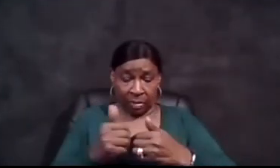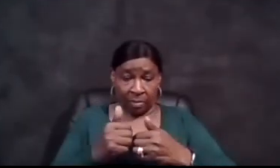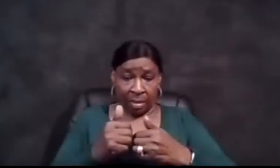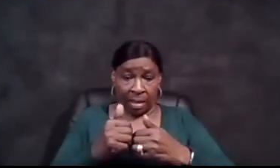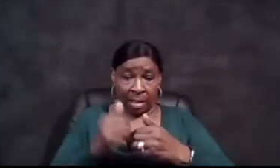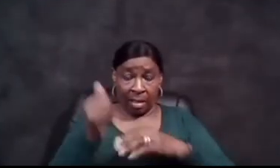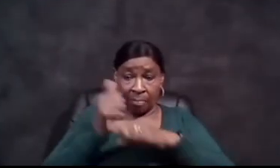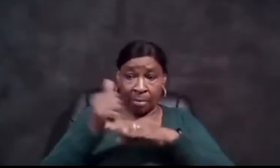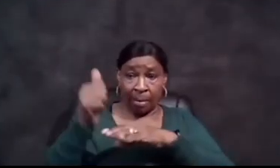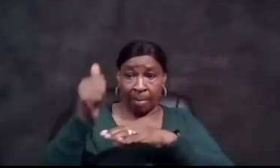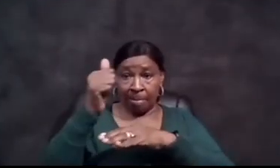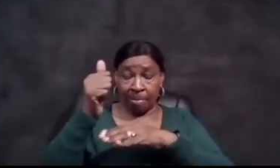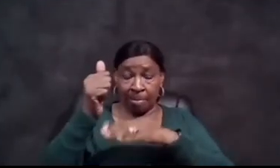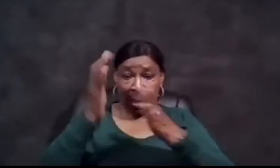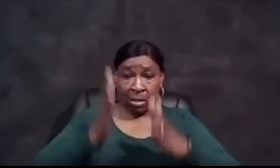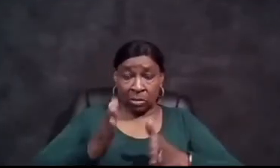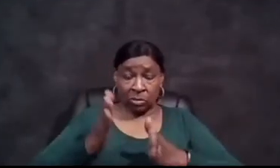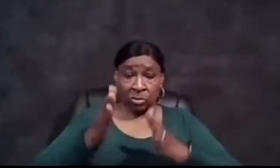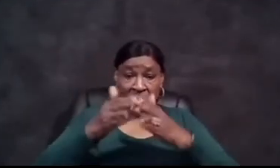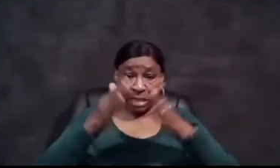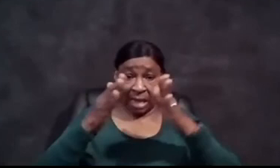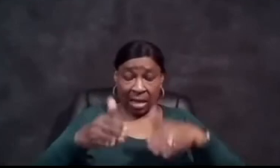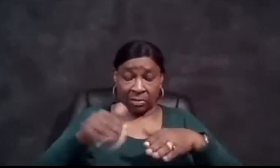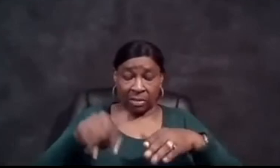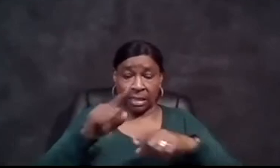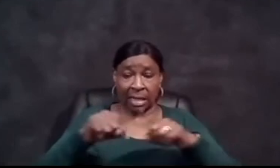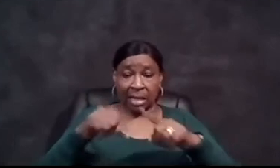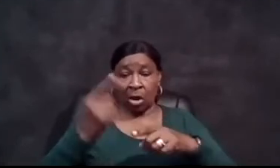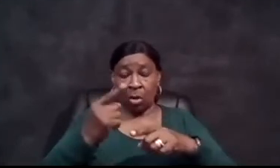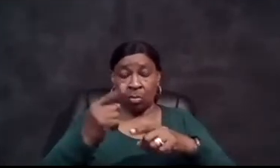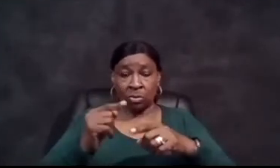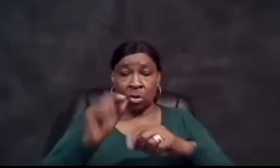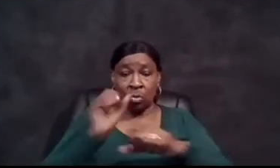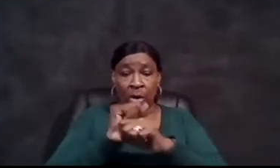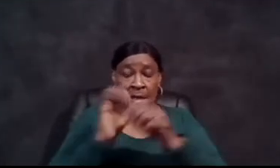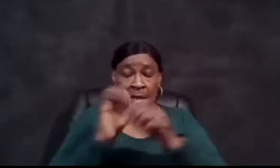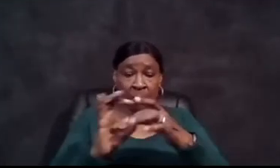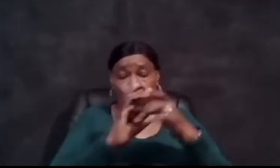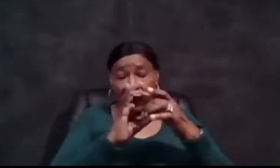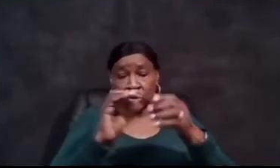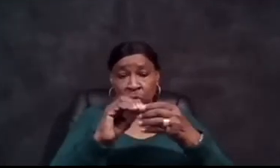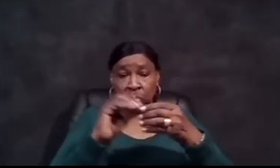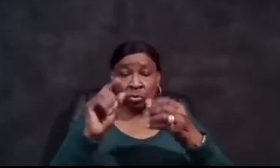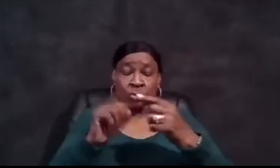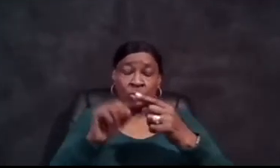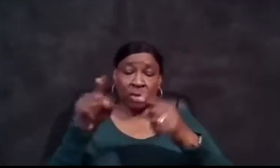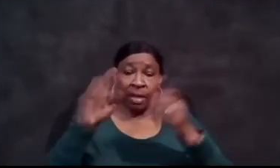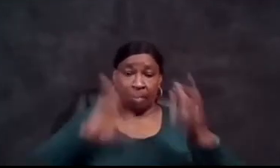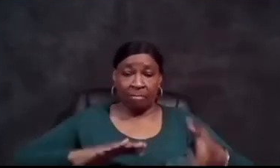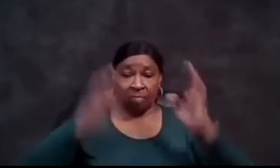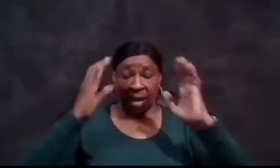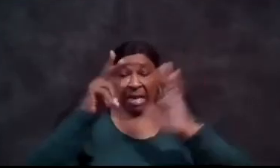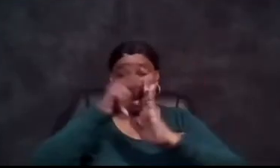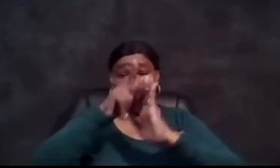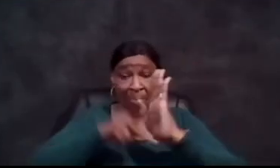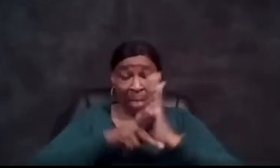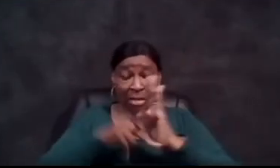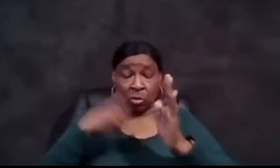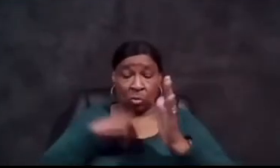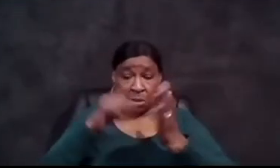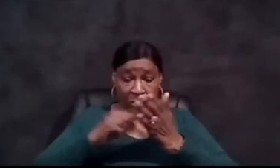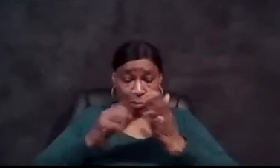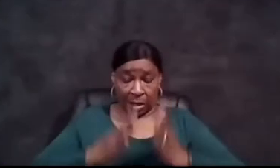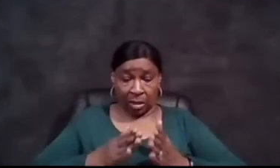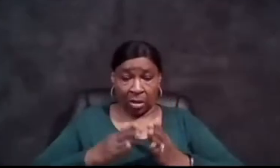can't always work in relation to the violent policies that we're studying or that are harming people. We also have to look